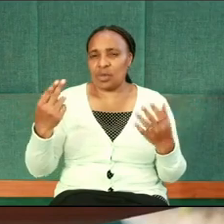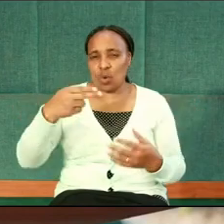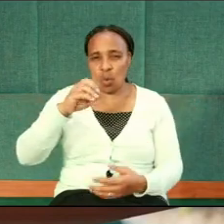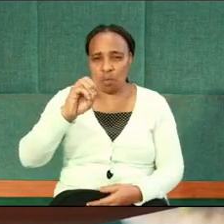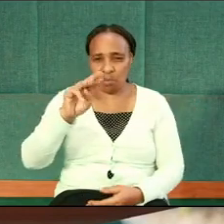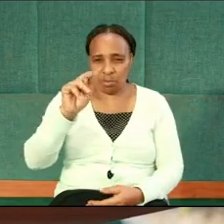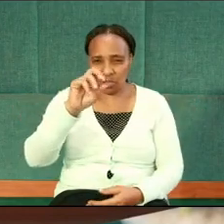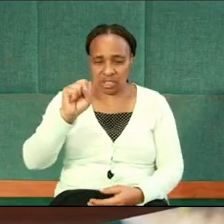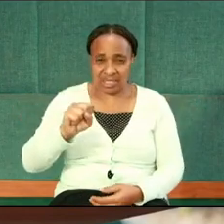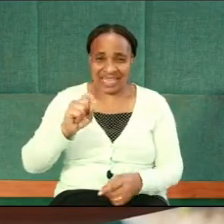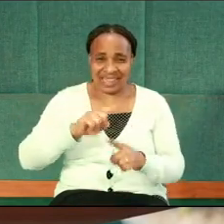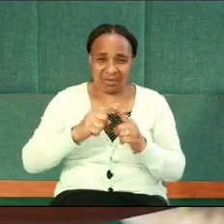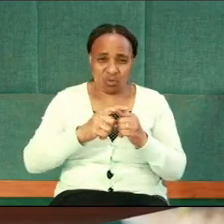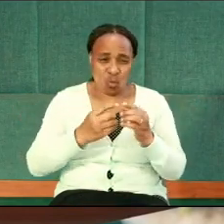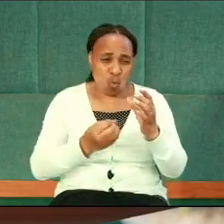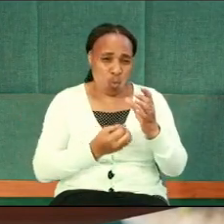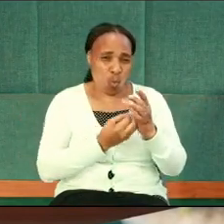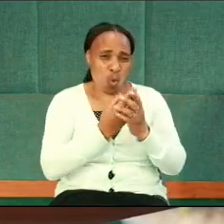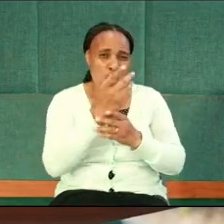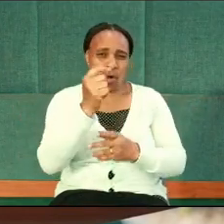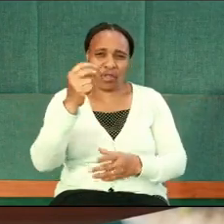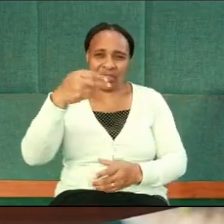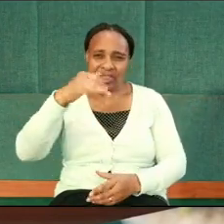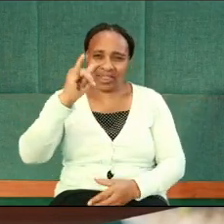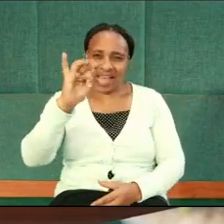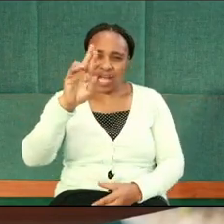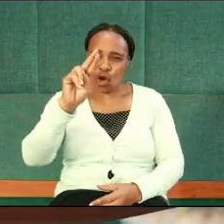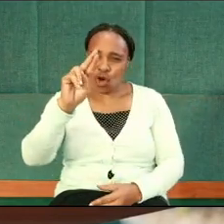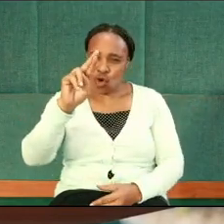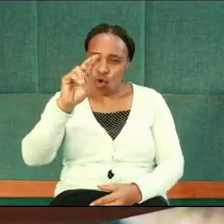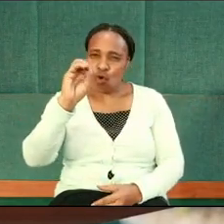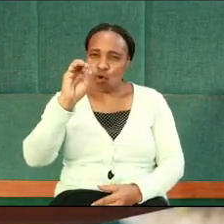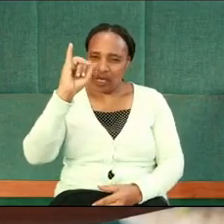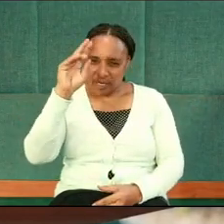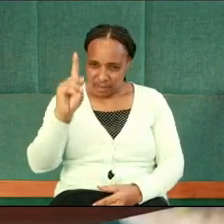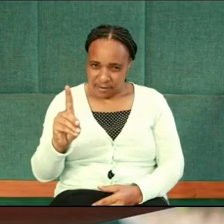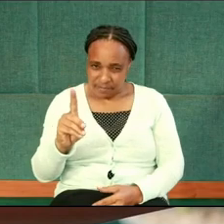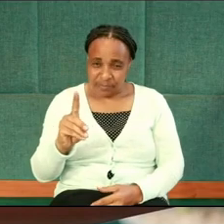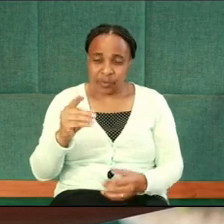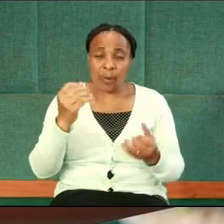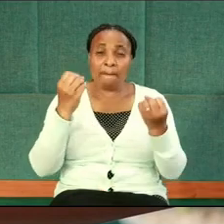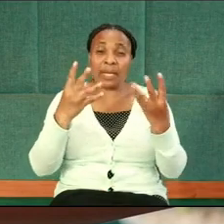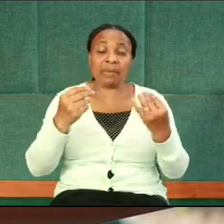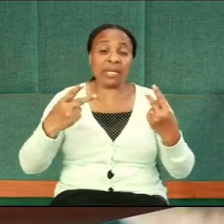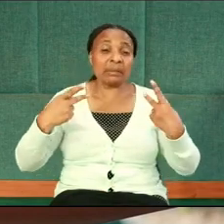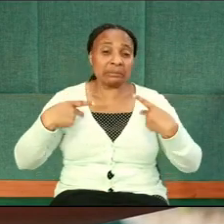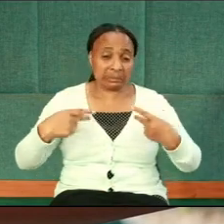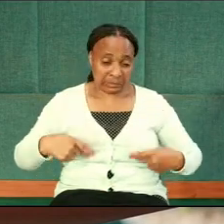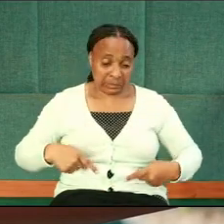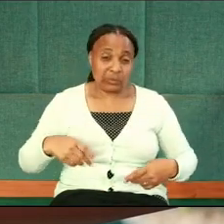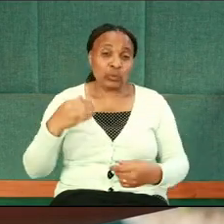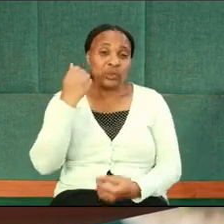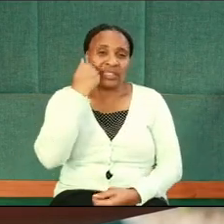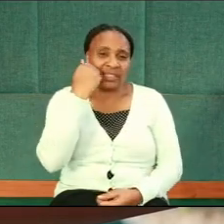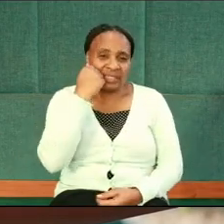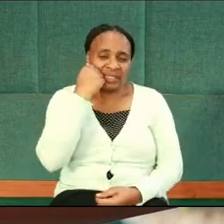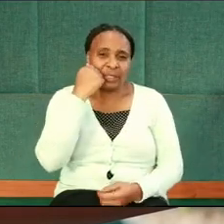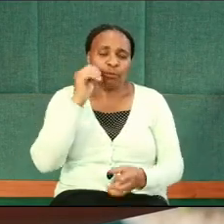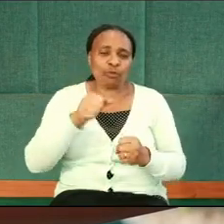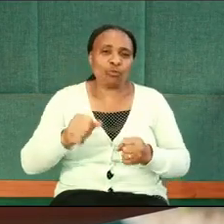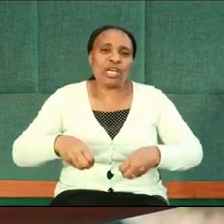when you have low thyroid hormone, we call it hypothyroidism. Majority of the patients will present with depression.